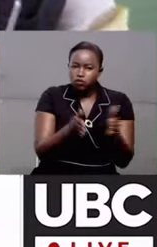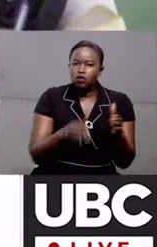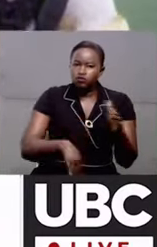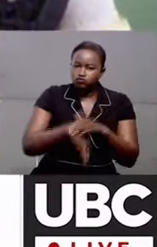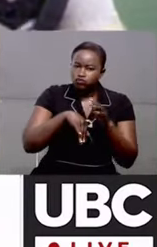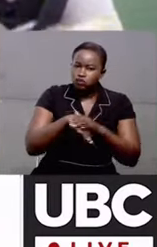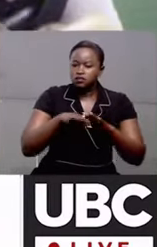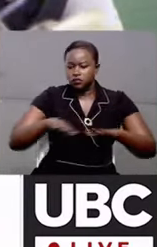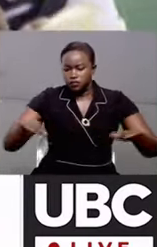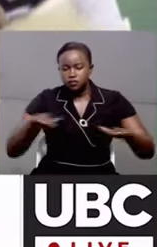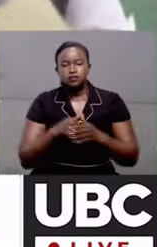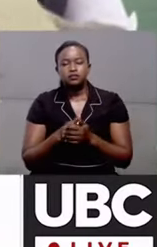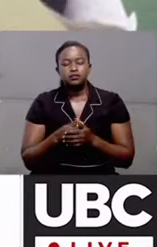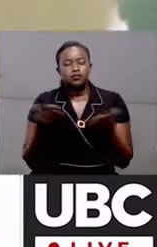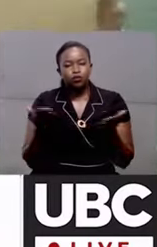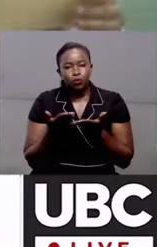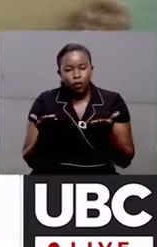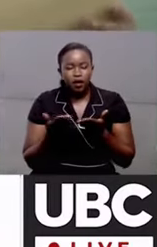where,